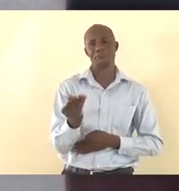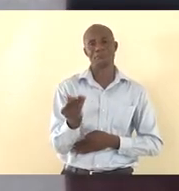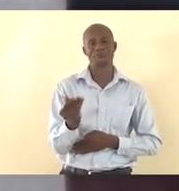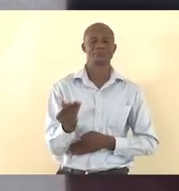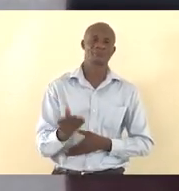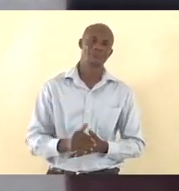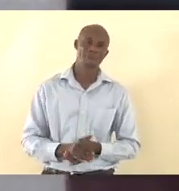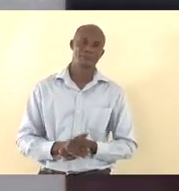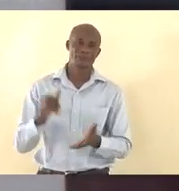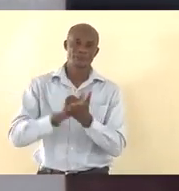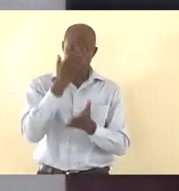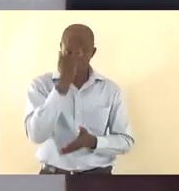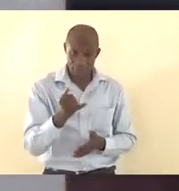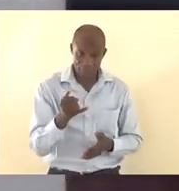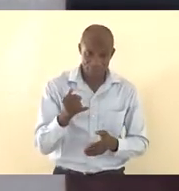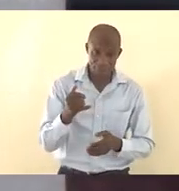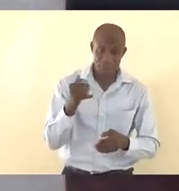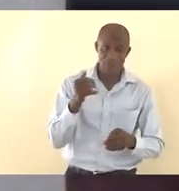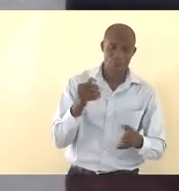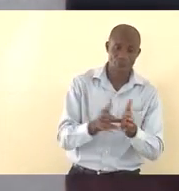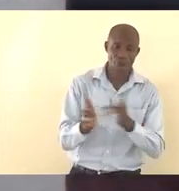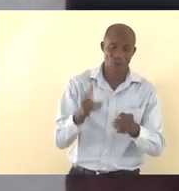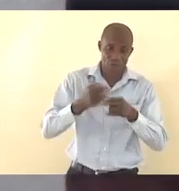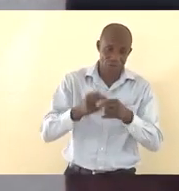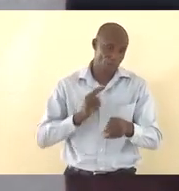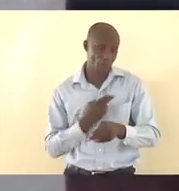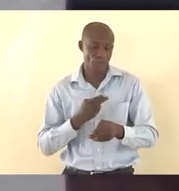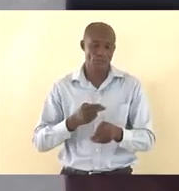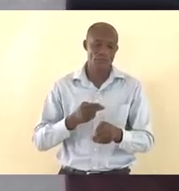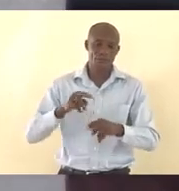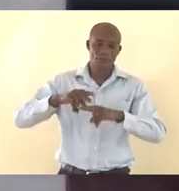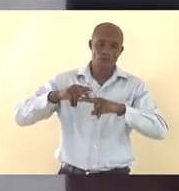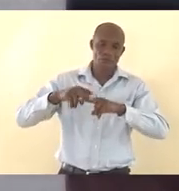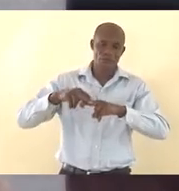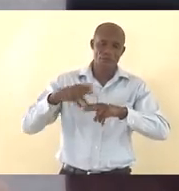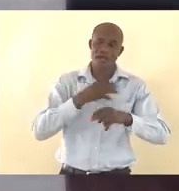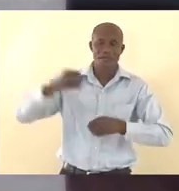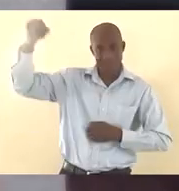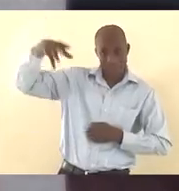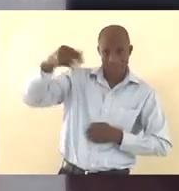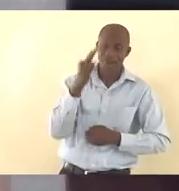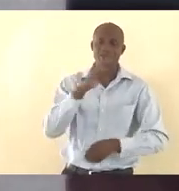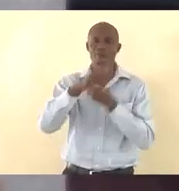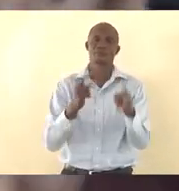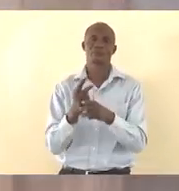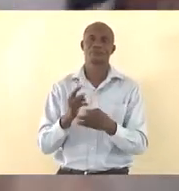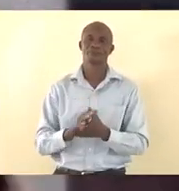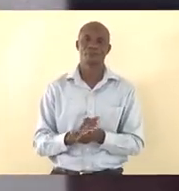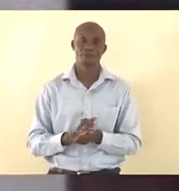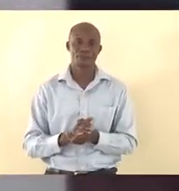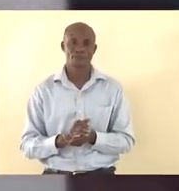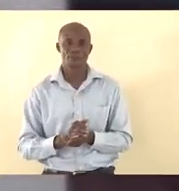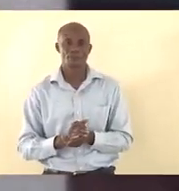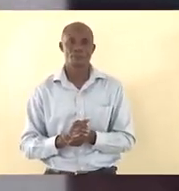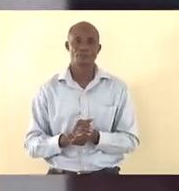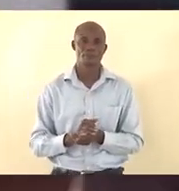That's why Jesus calls us the salt of the earth, the light of the world. But we keep thinking that it is only when the whole